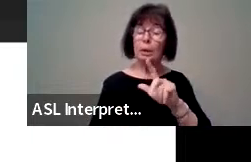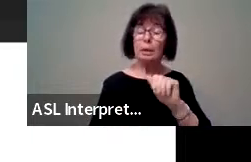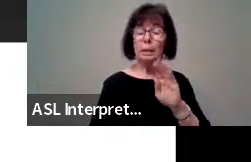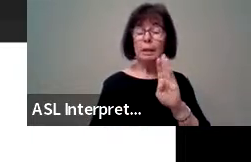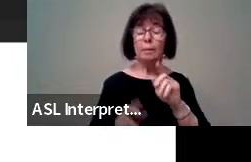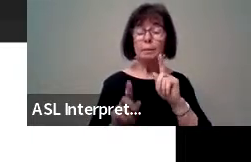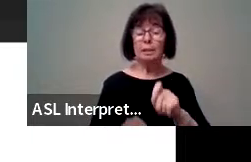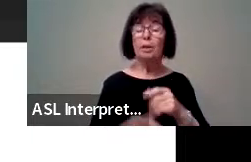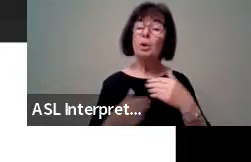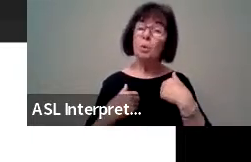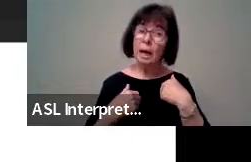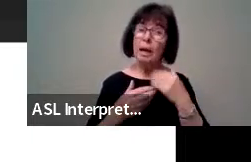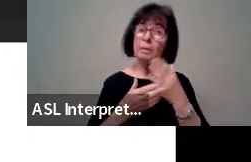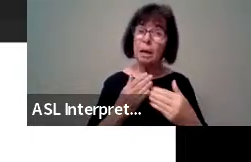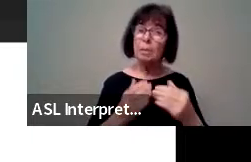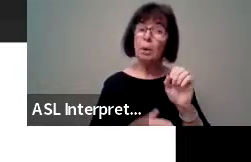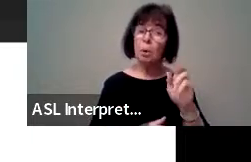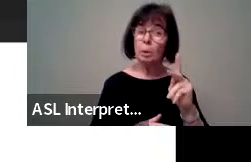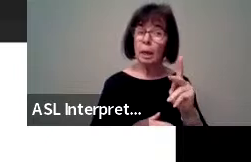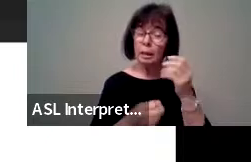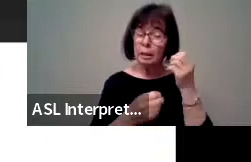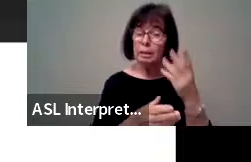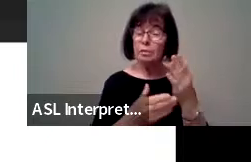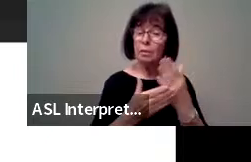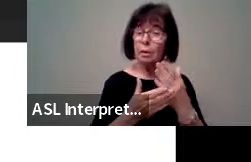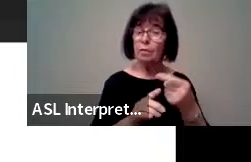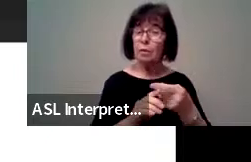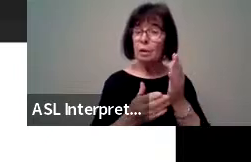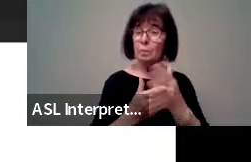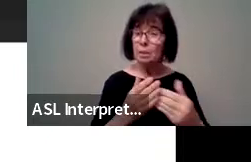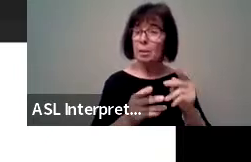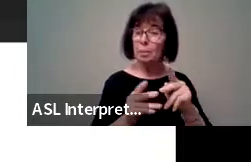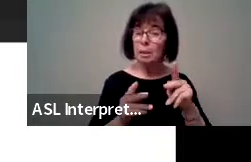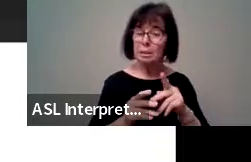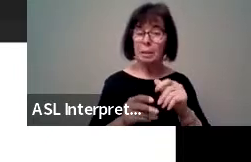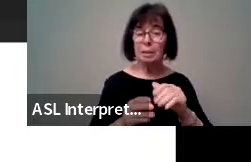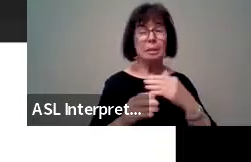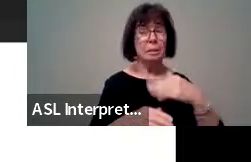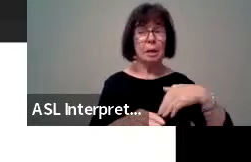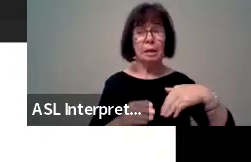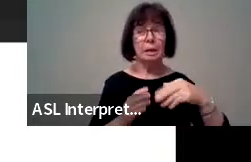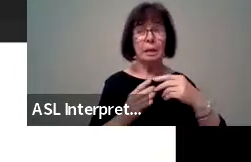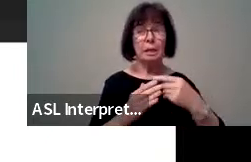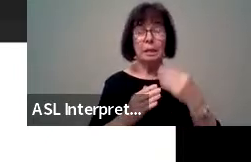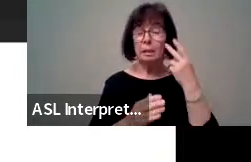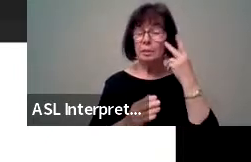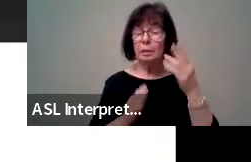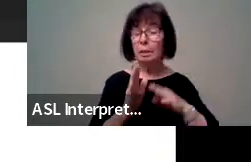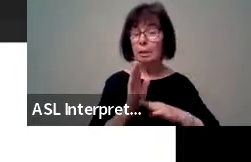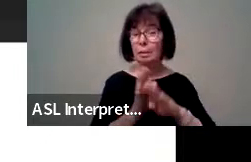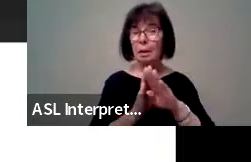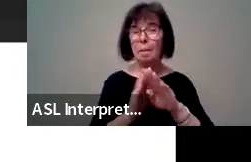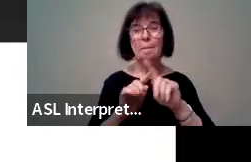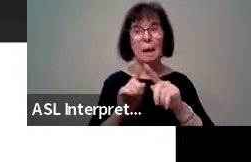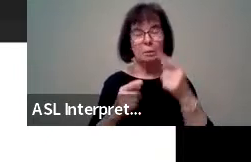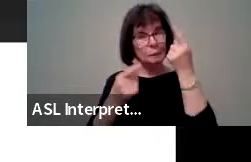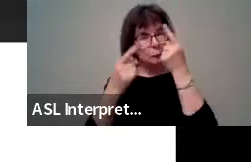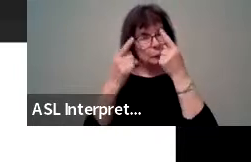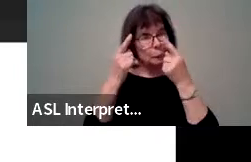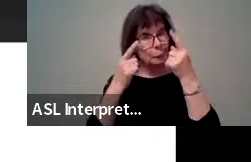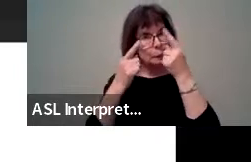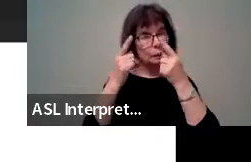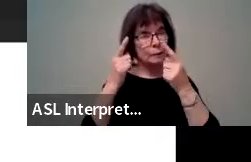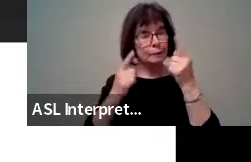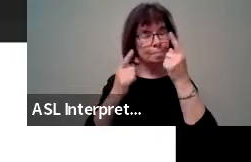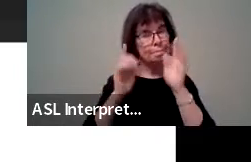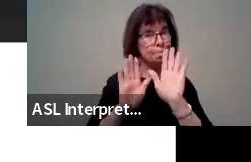We are not seeing this type of wave yet, but again, I think people are concerned it's coming. And it just may